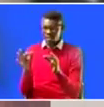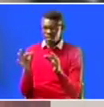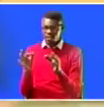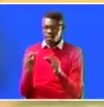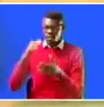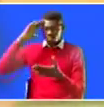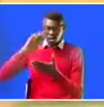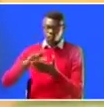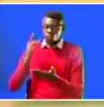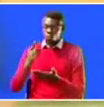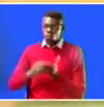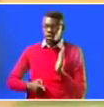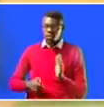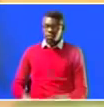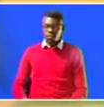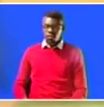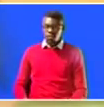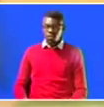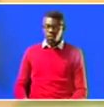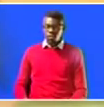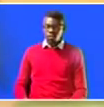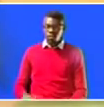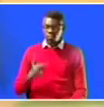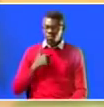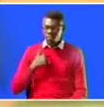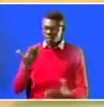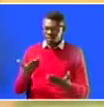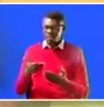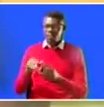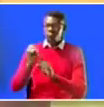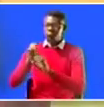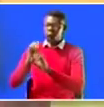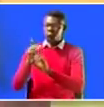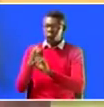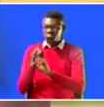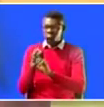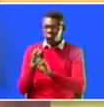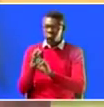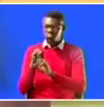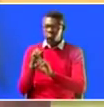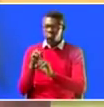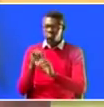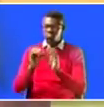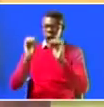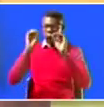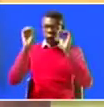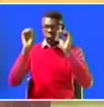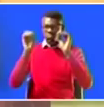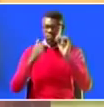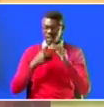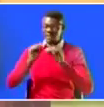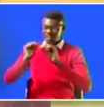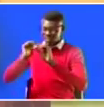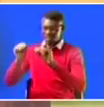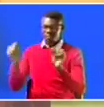to believe. I have no intentions of indoctrinating him in anything. One, there is no such a thing as an atheist creed, so I can't indoctrinate